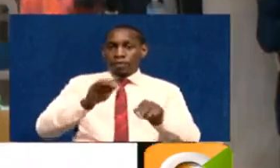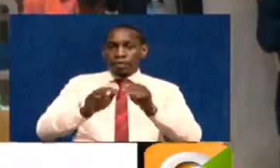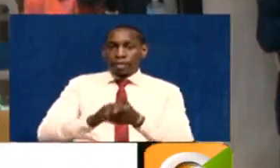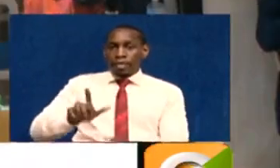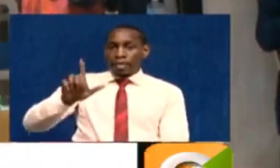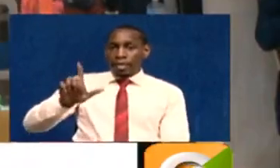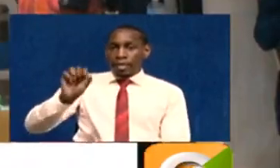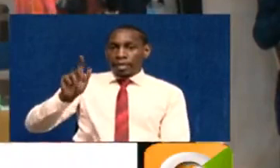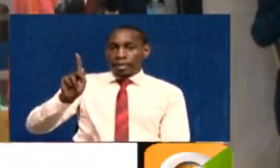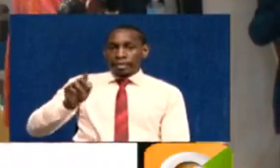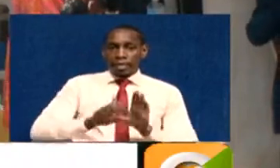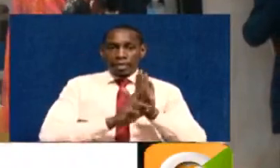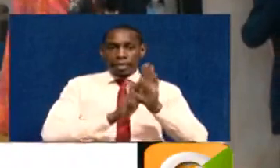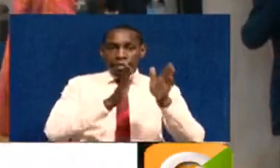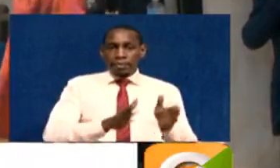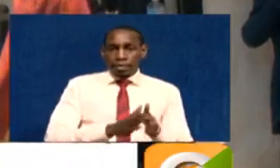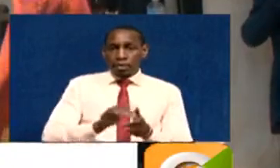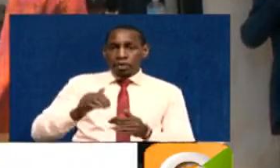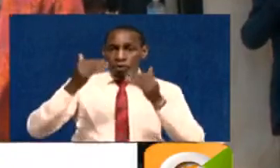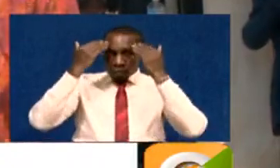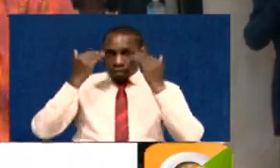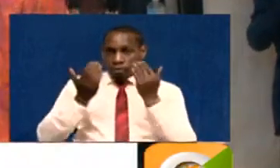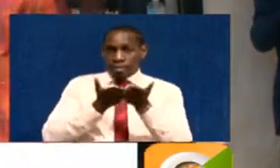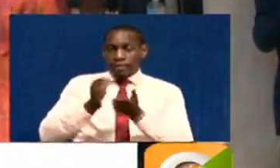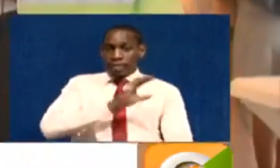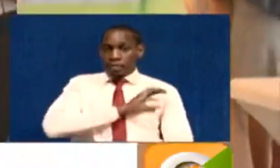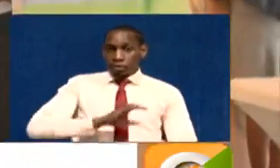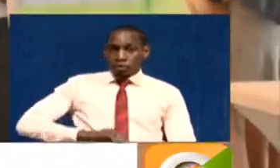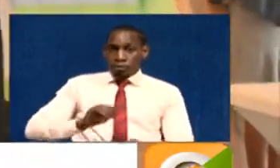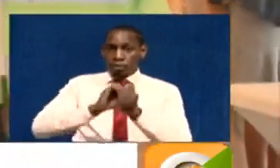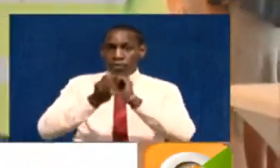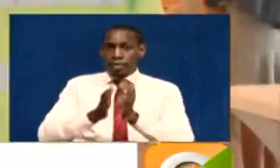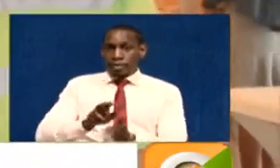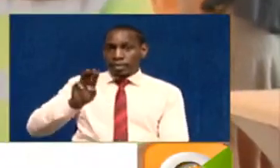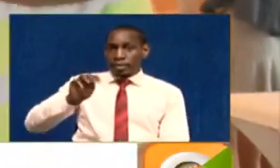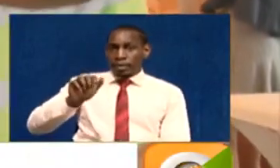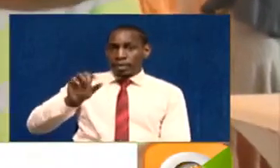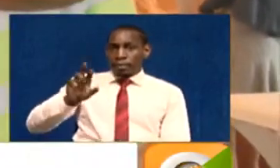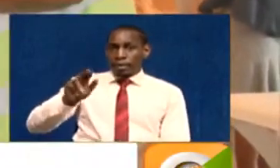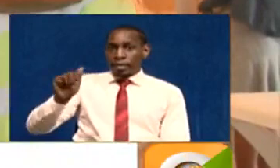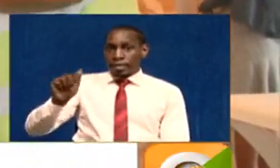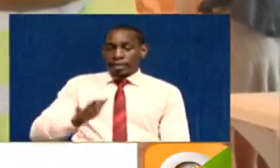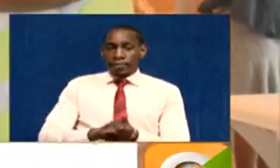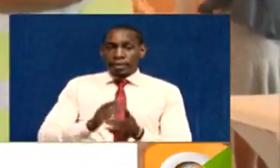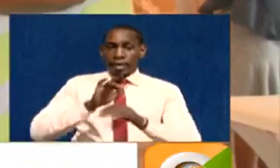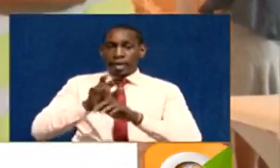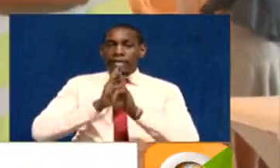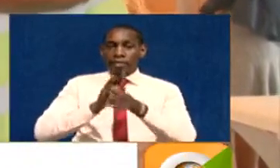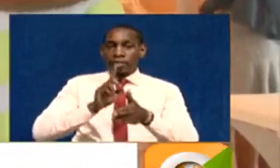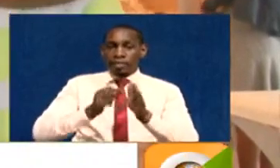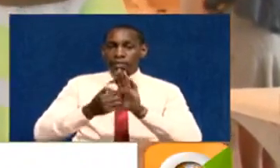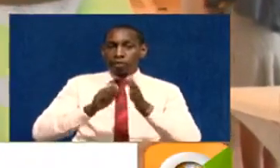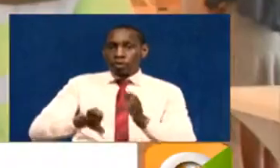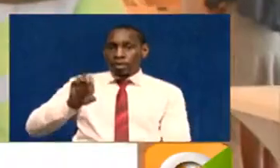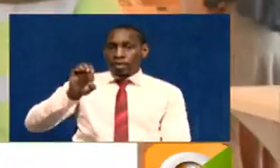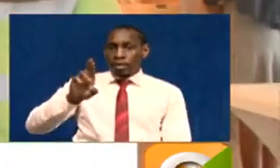the LSK representative to the Judicial Service Commission to replace Masharia Njeru. Early results show that Eric